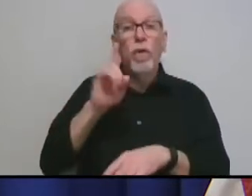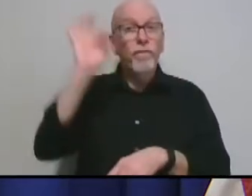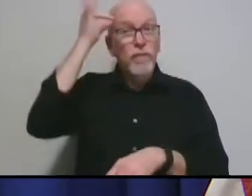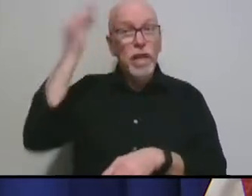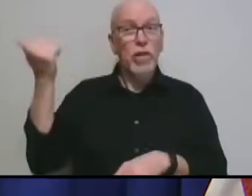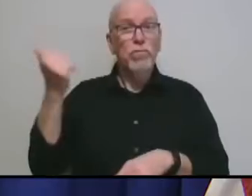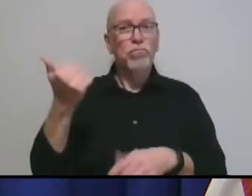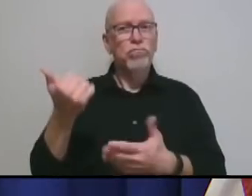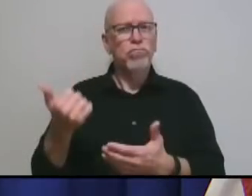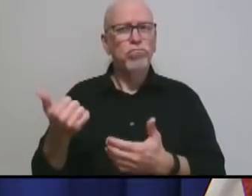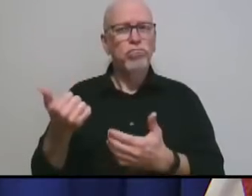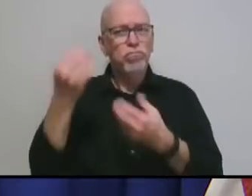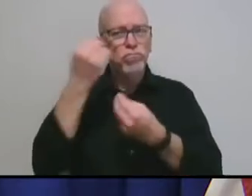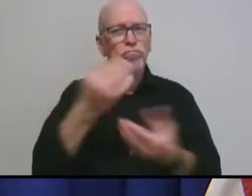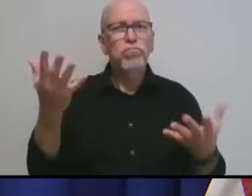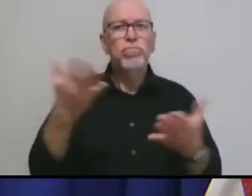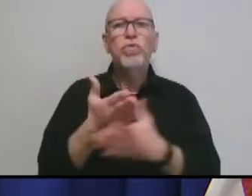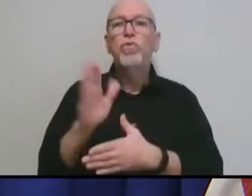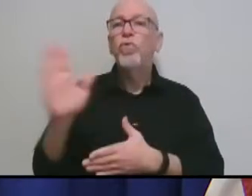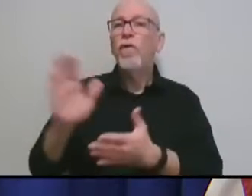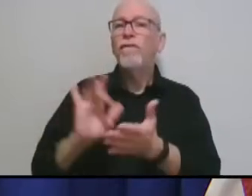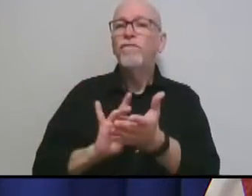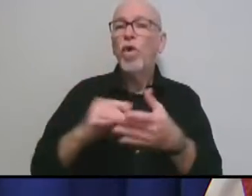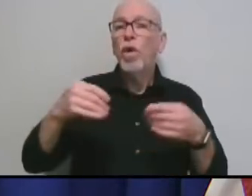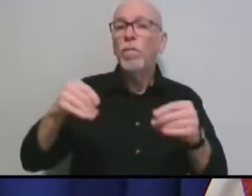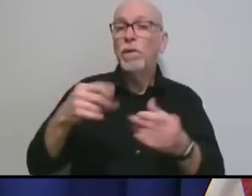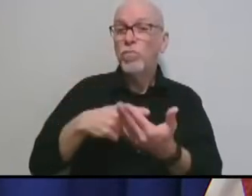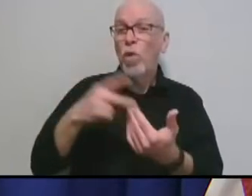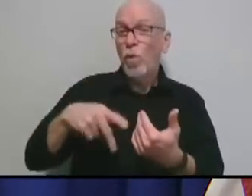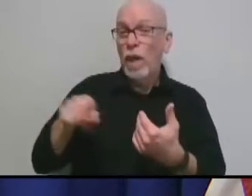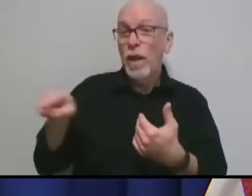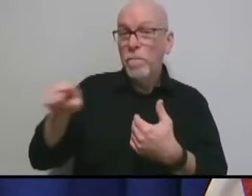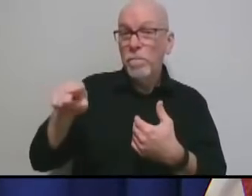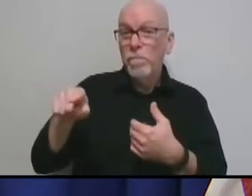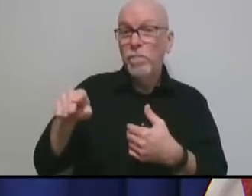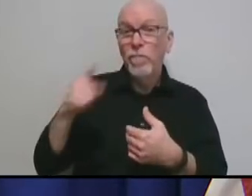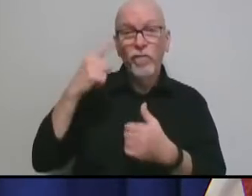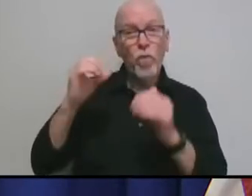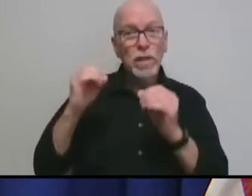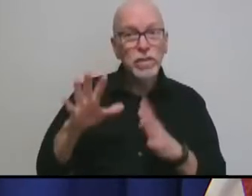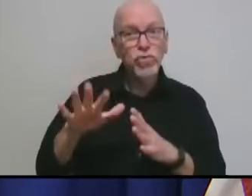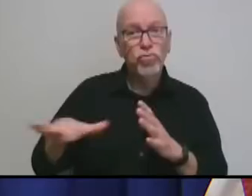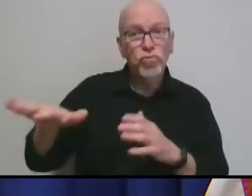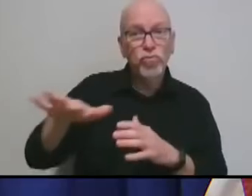through the federal pharmacy program, but they have also since